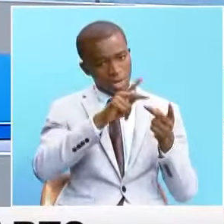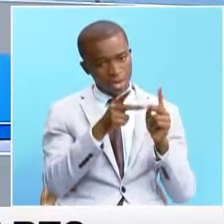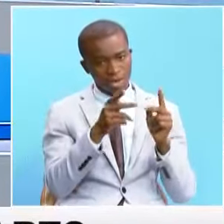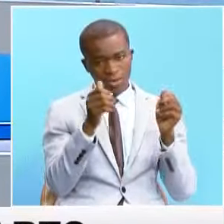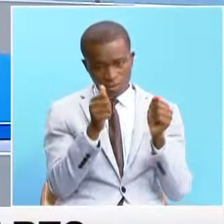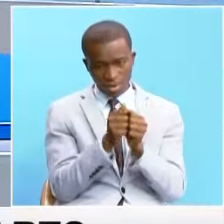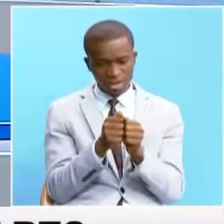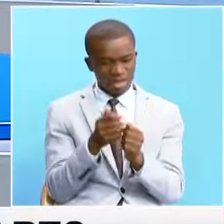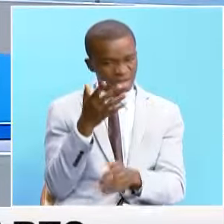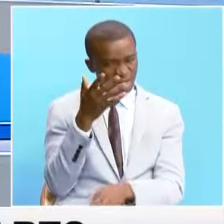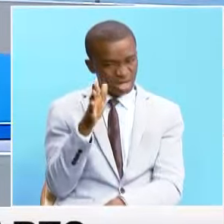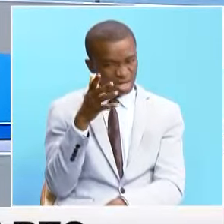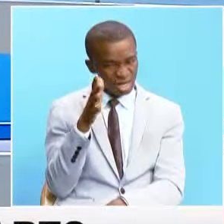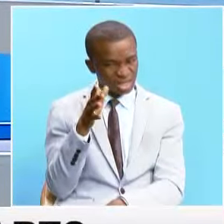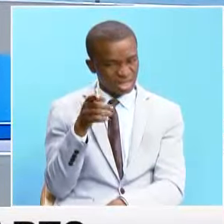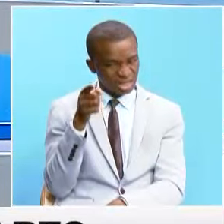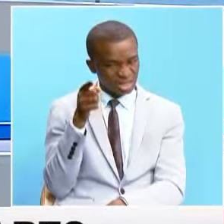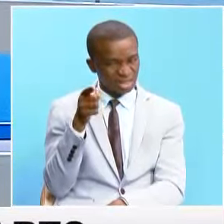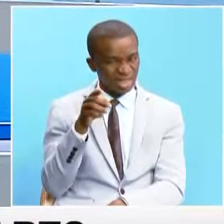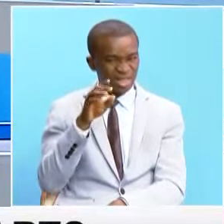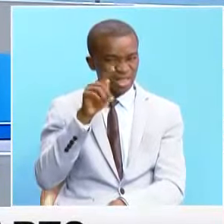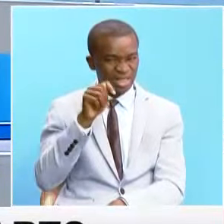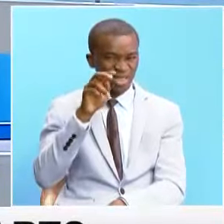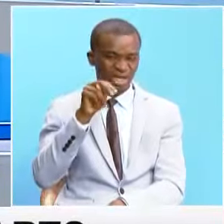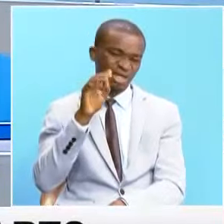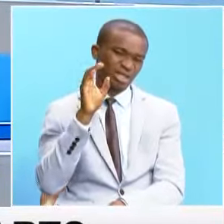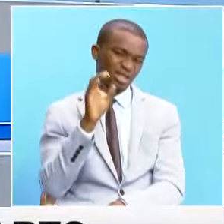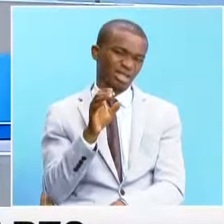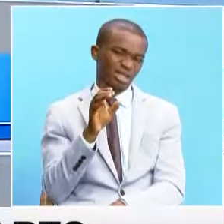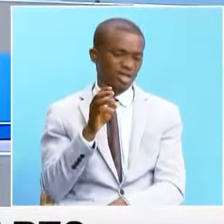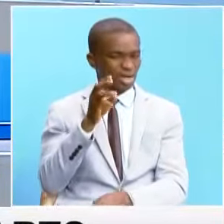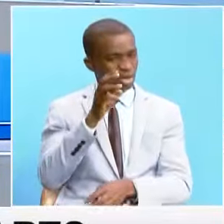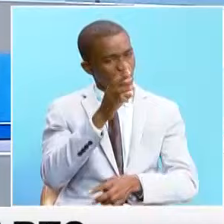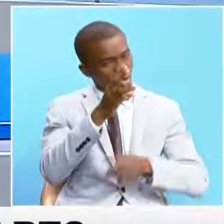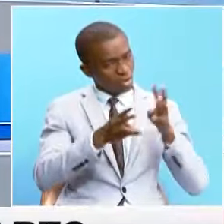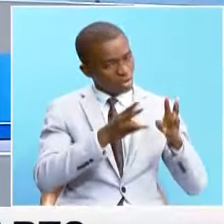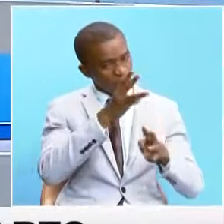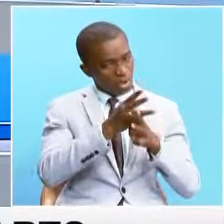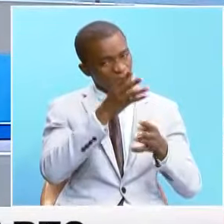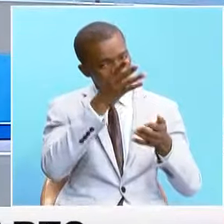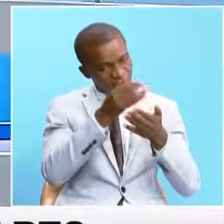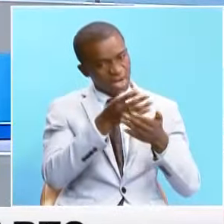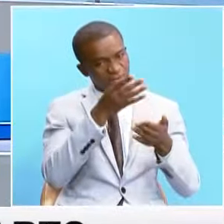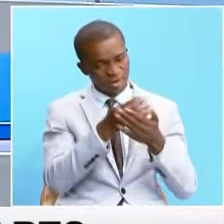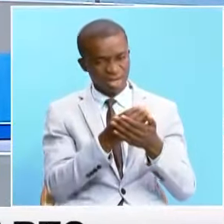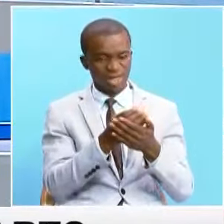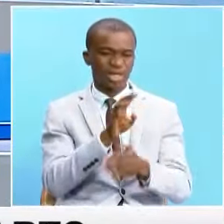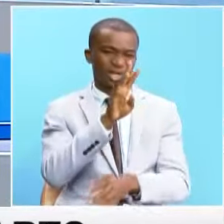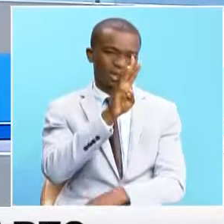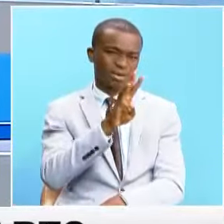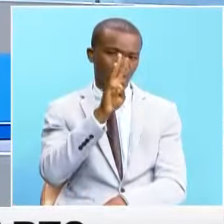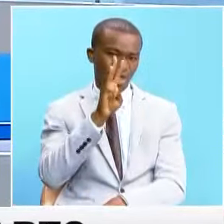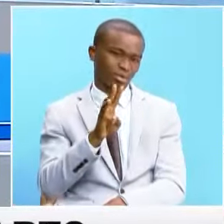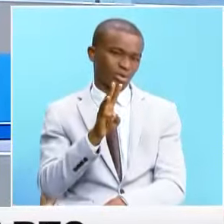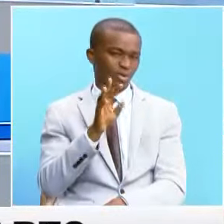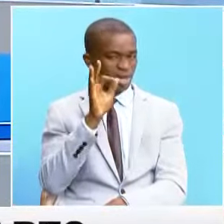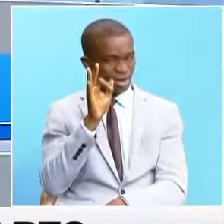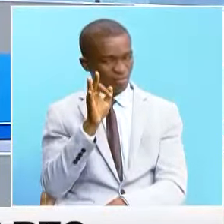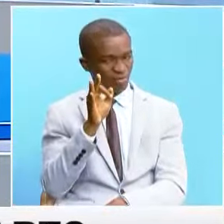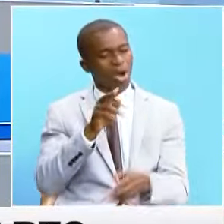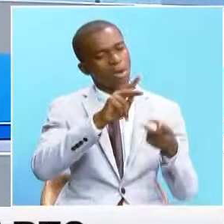for Conservancy, TNC, and the Worldwide Fund, WWF, in setting up a team of experts to undertake